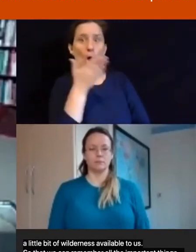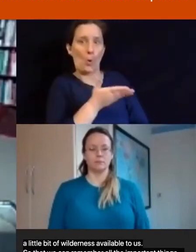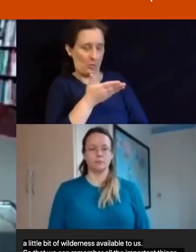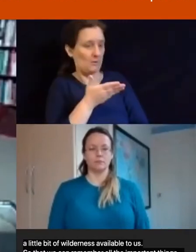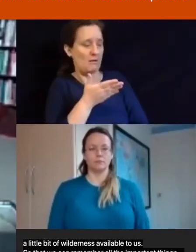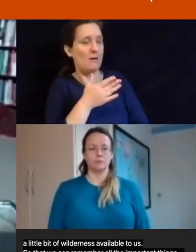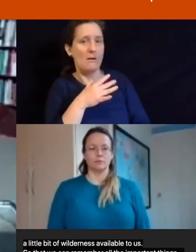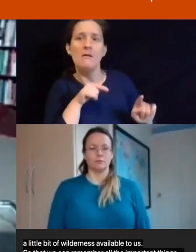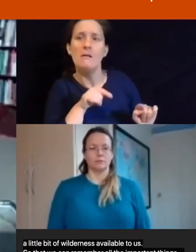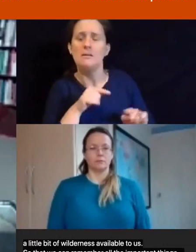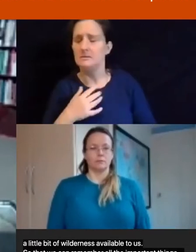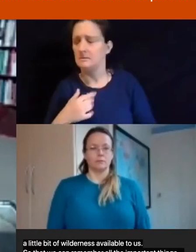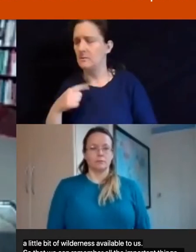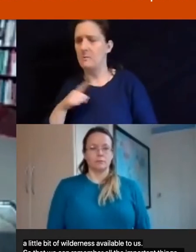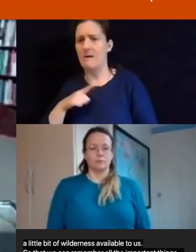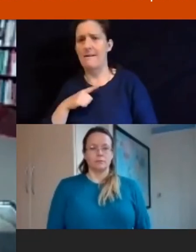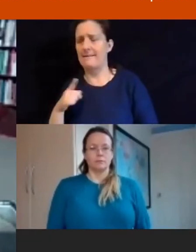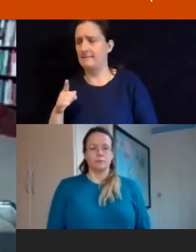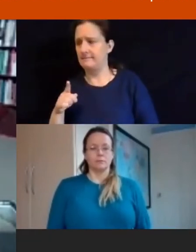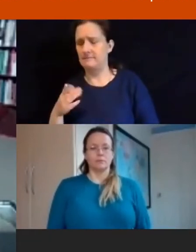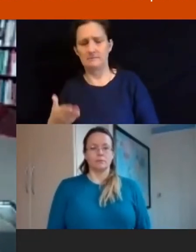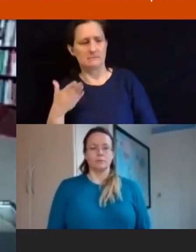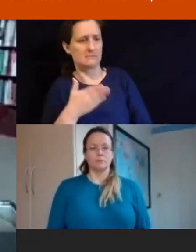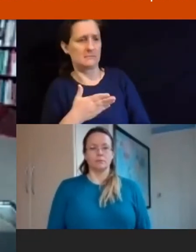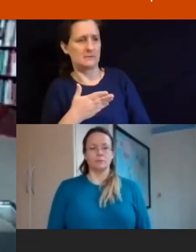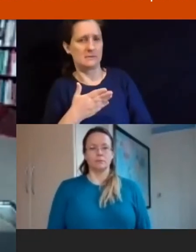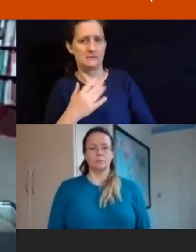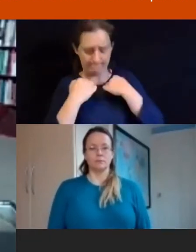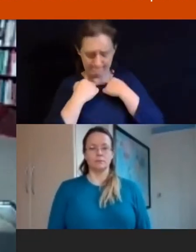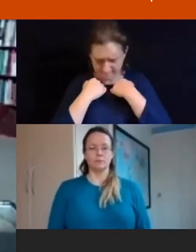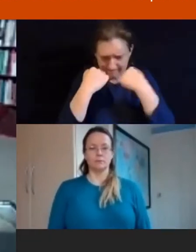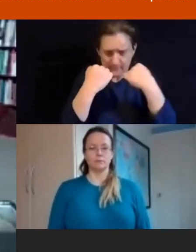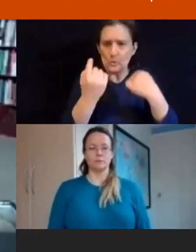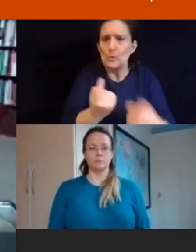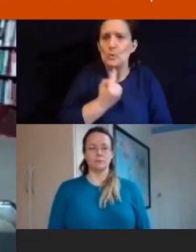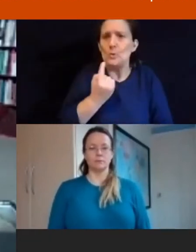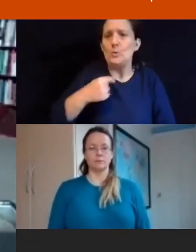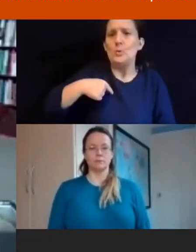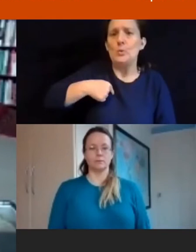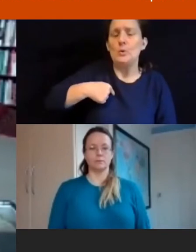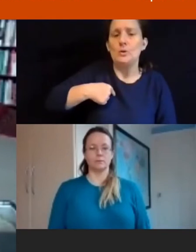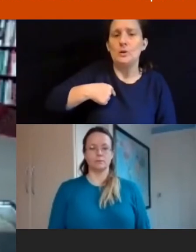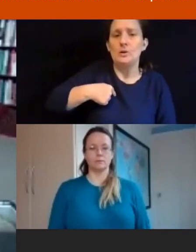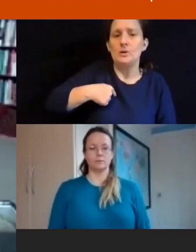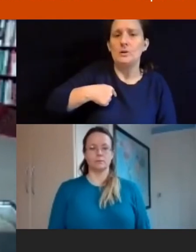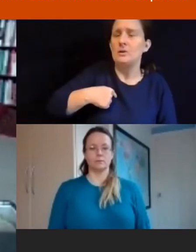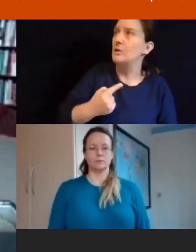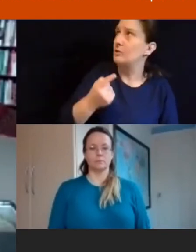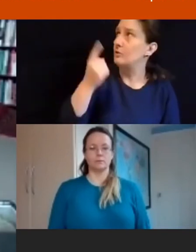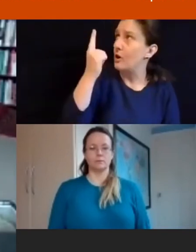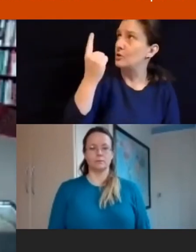when they want to discover who they are and who God